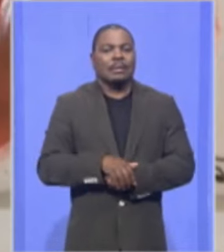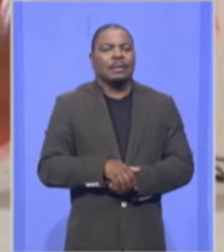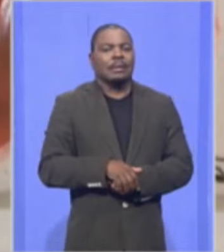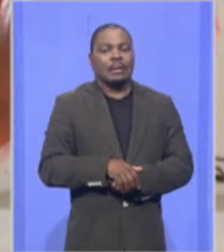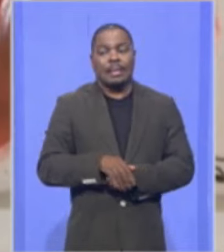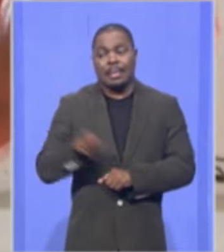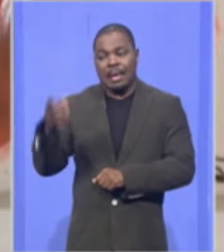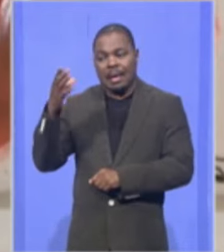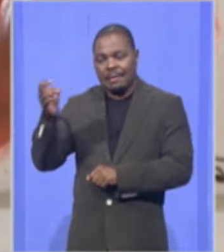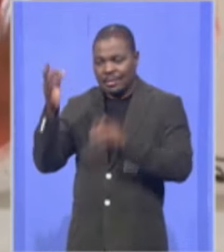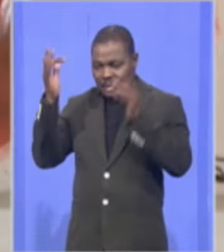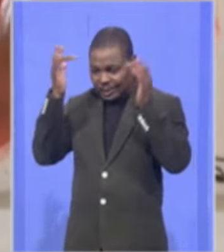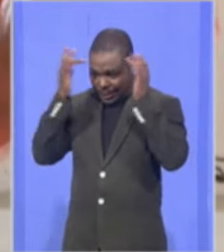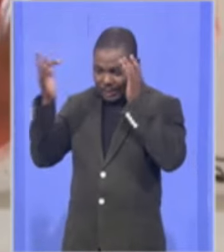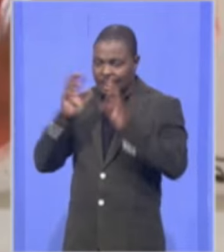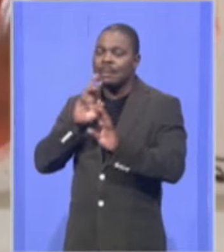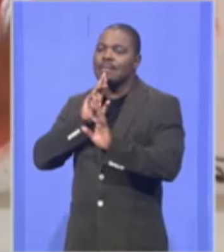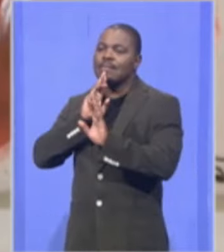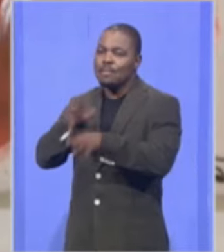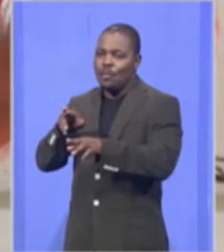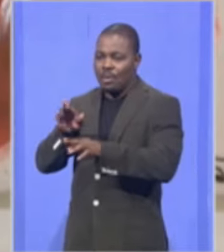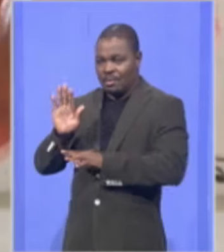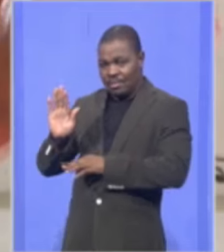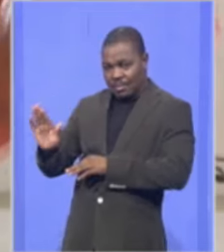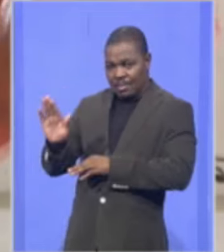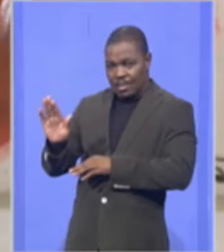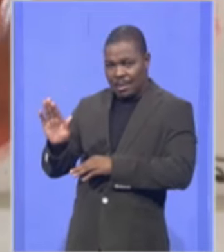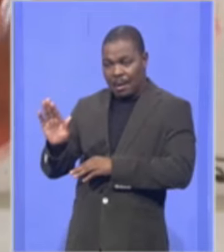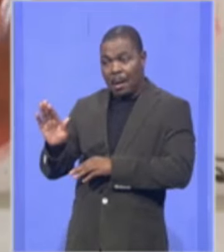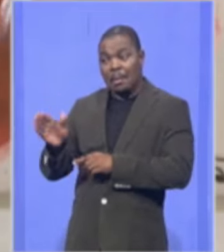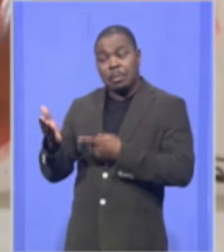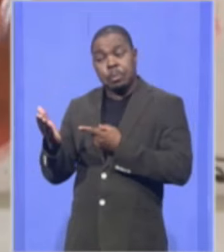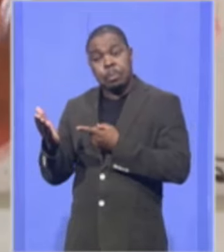an intelligence report in which